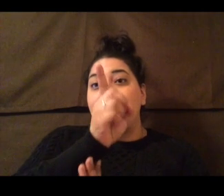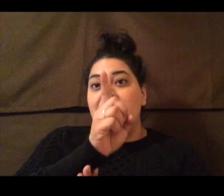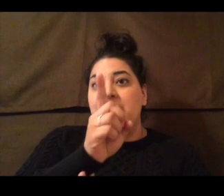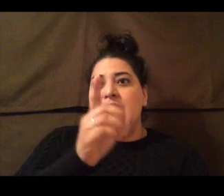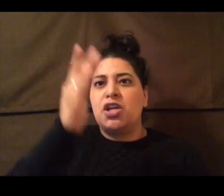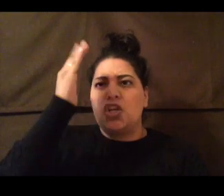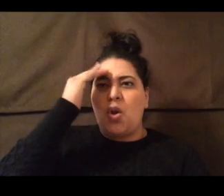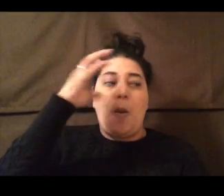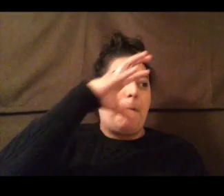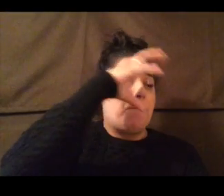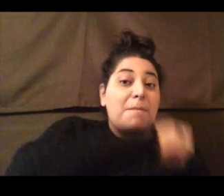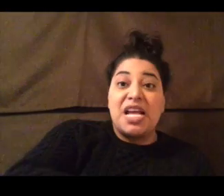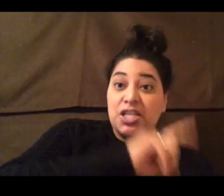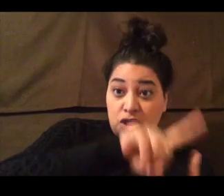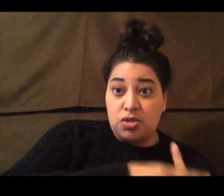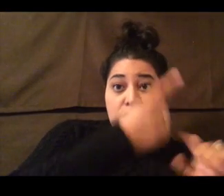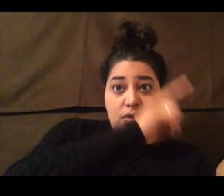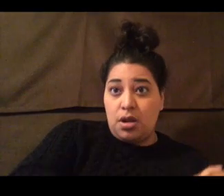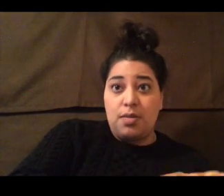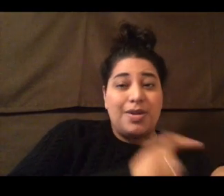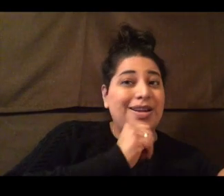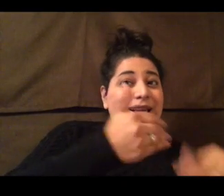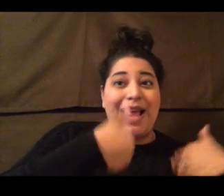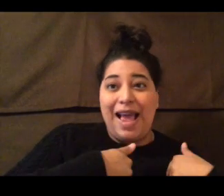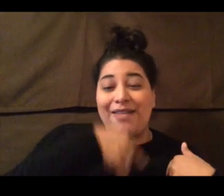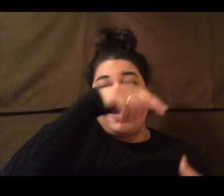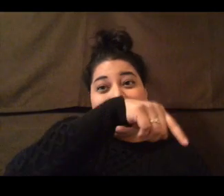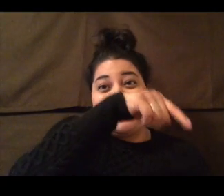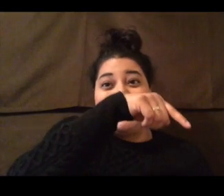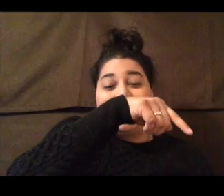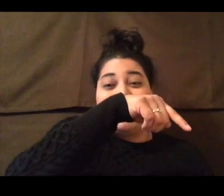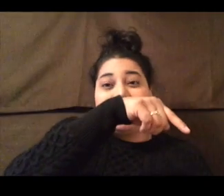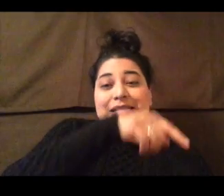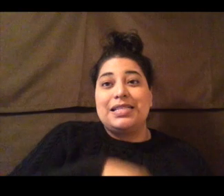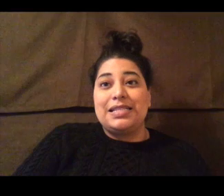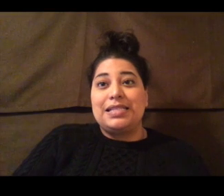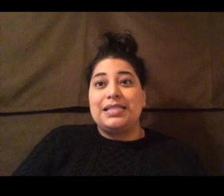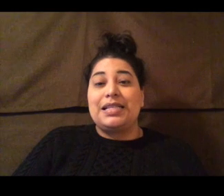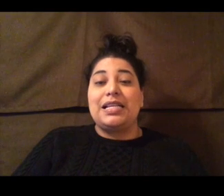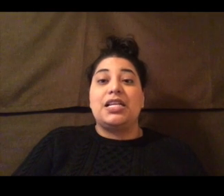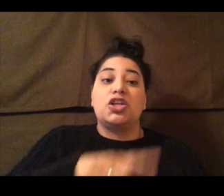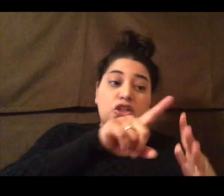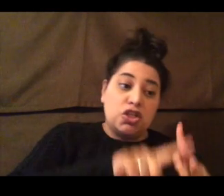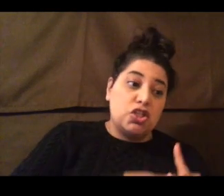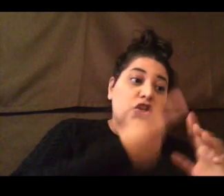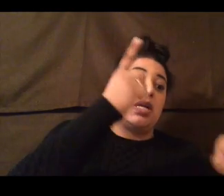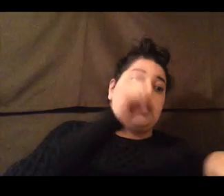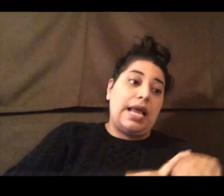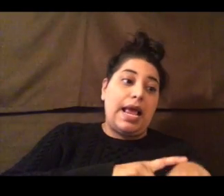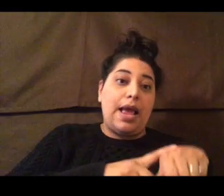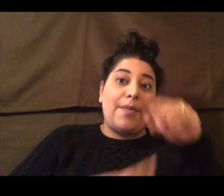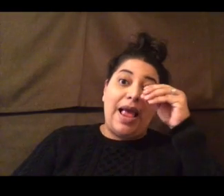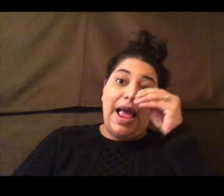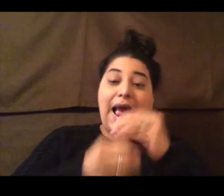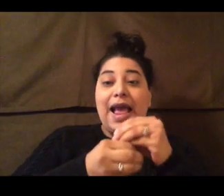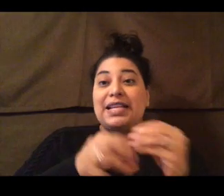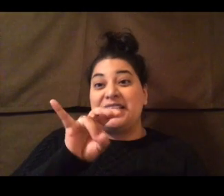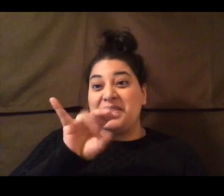in this problem. Our start time plus the 75 minutes should equal out to 2